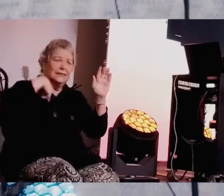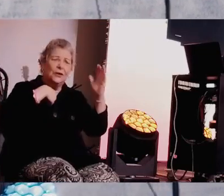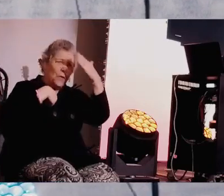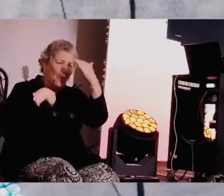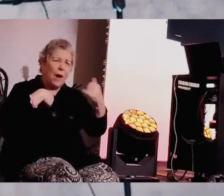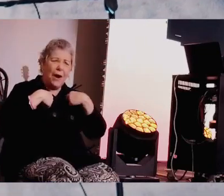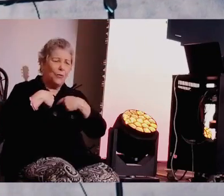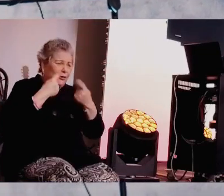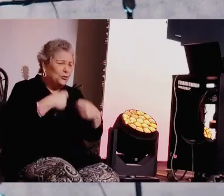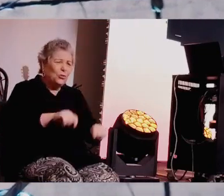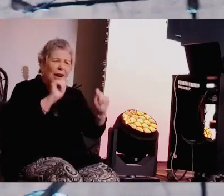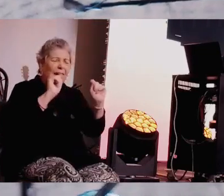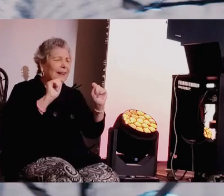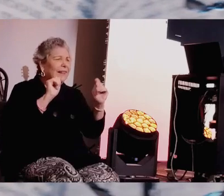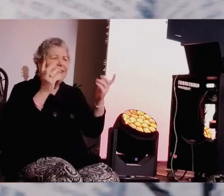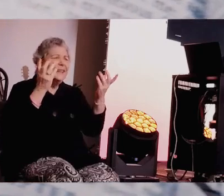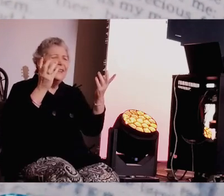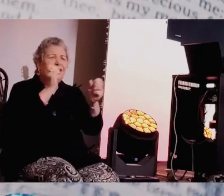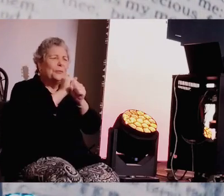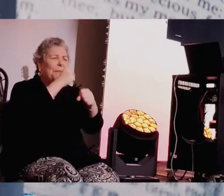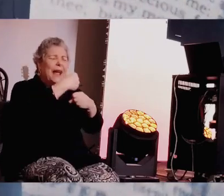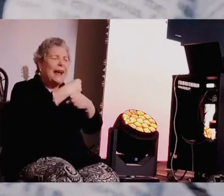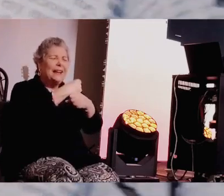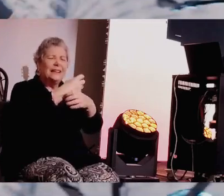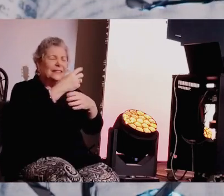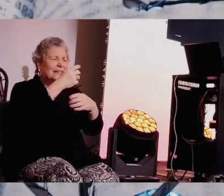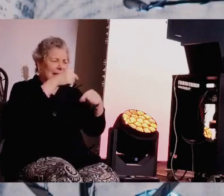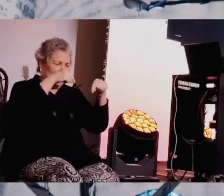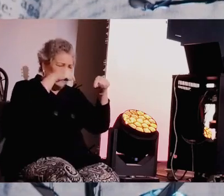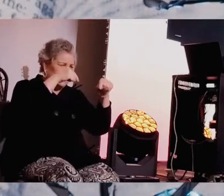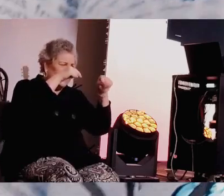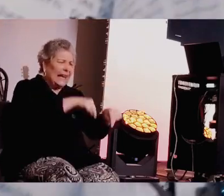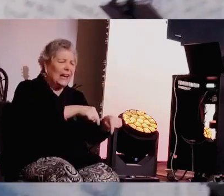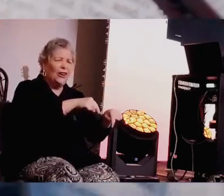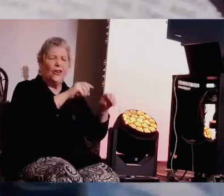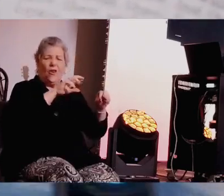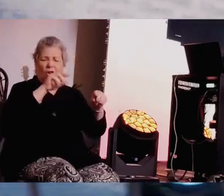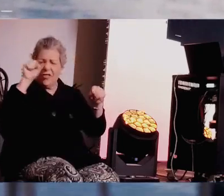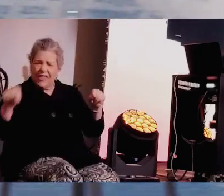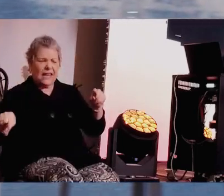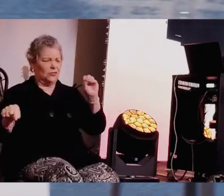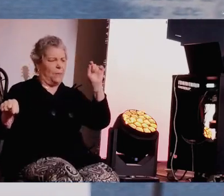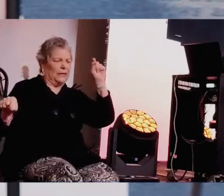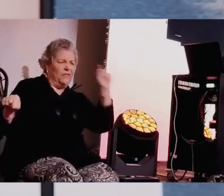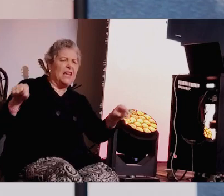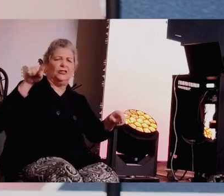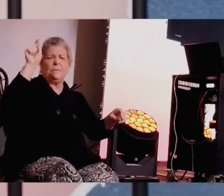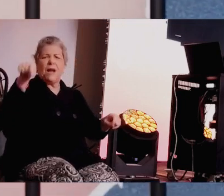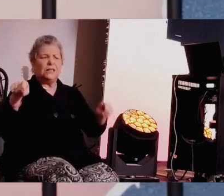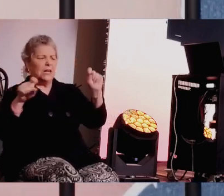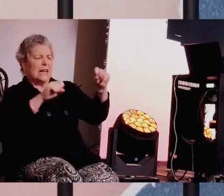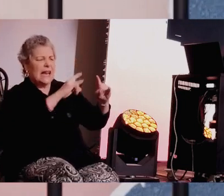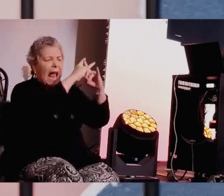Why are we trying to make this dogmatic thing either here, or this dogmatic thing either here? Why are we trying to put camps